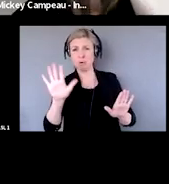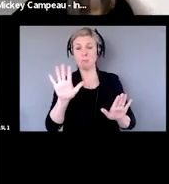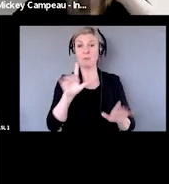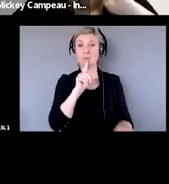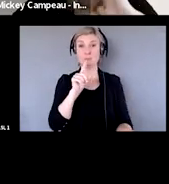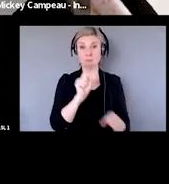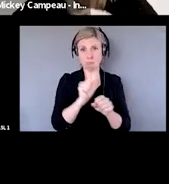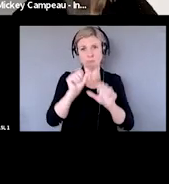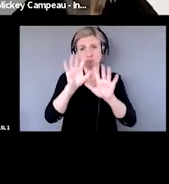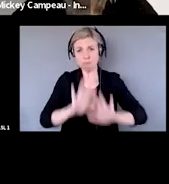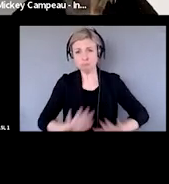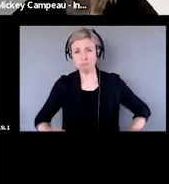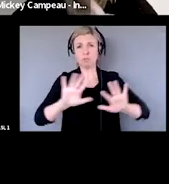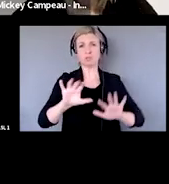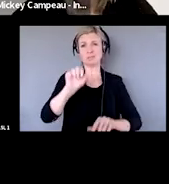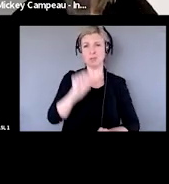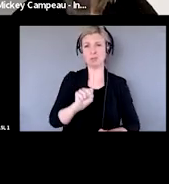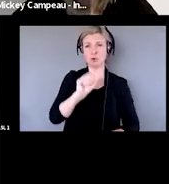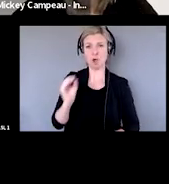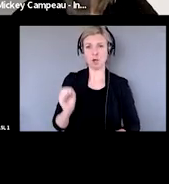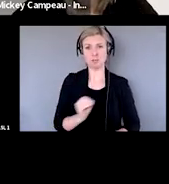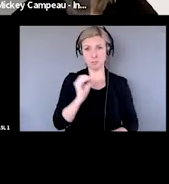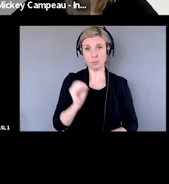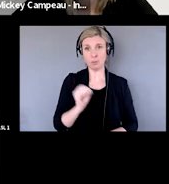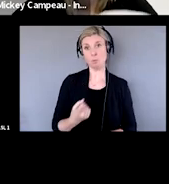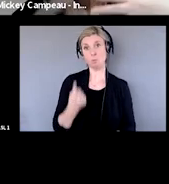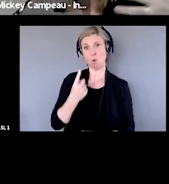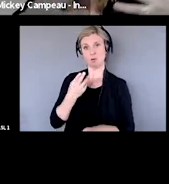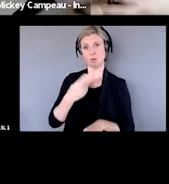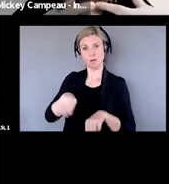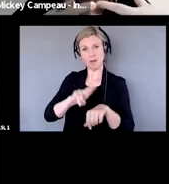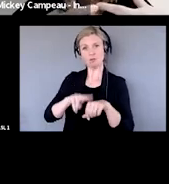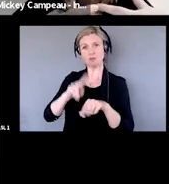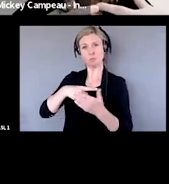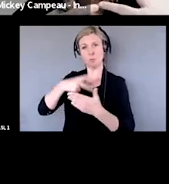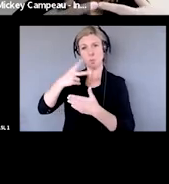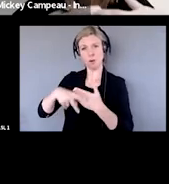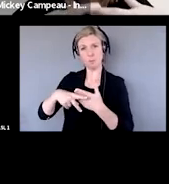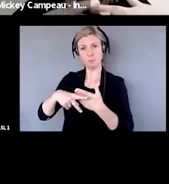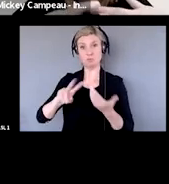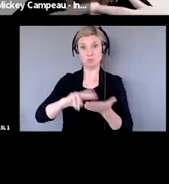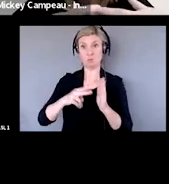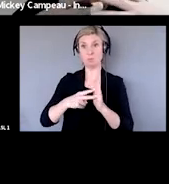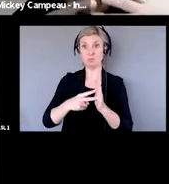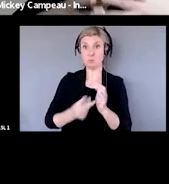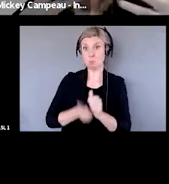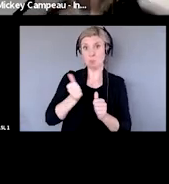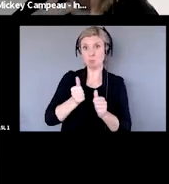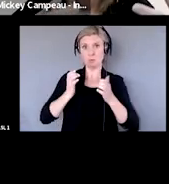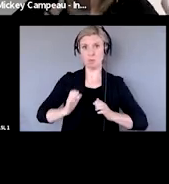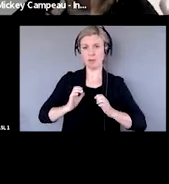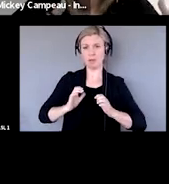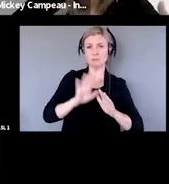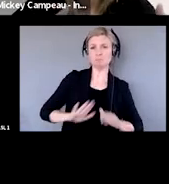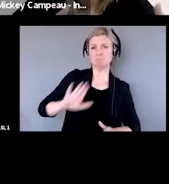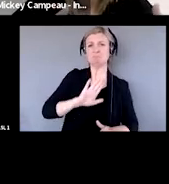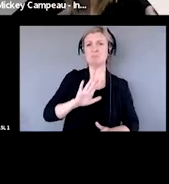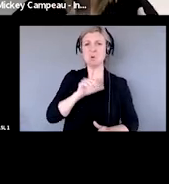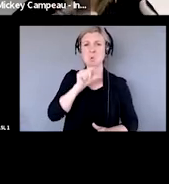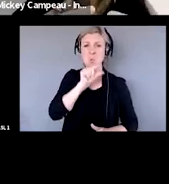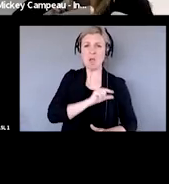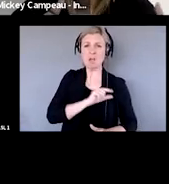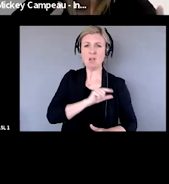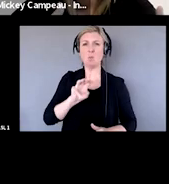Southern Ontario. And we have one national program. So this means that while most of our clients are here in the Guelph and Wellington